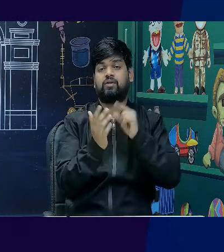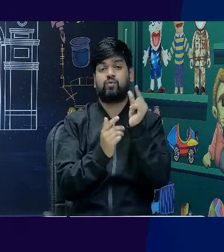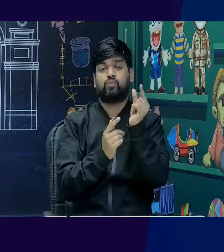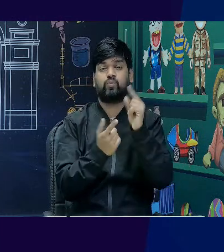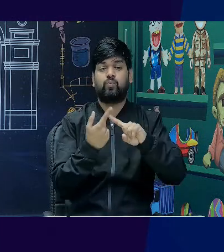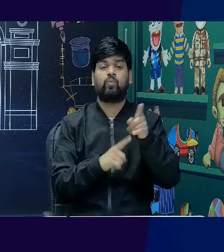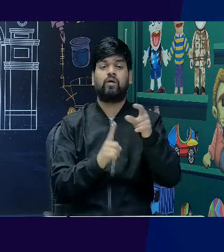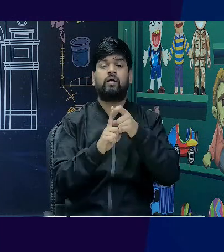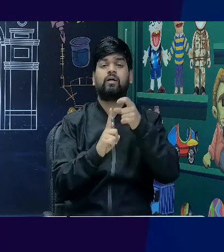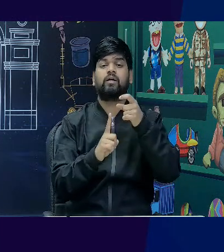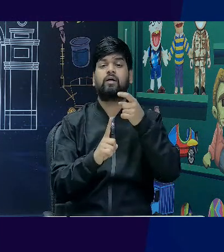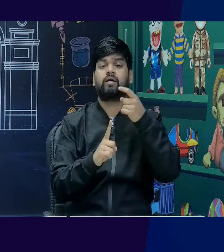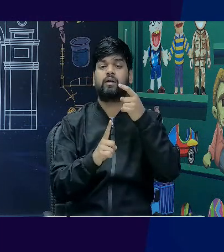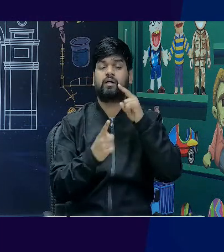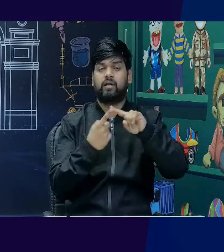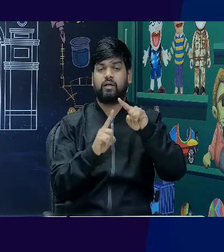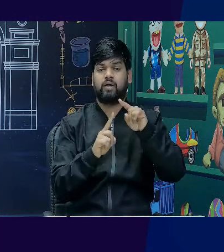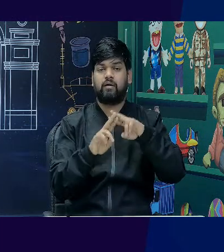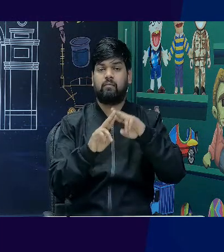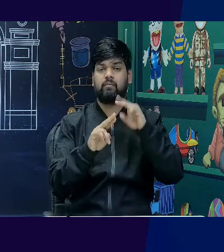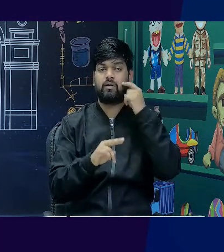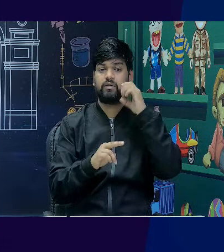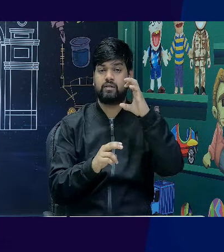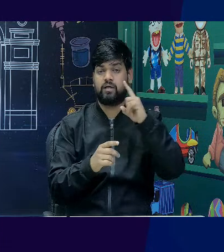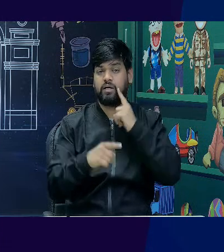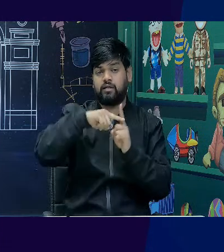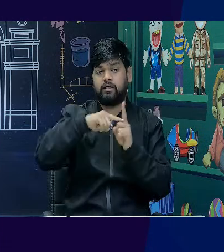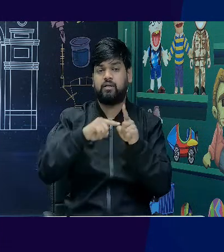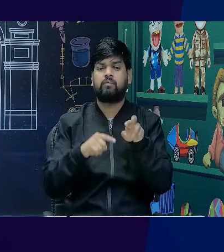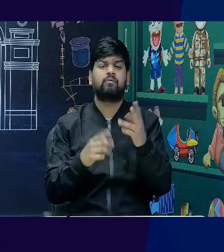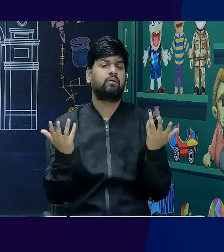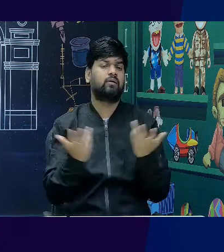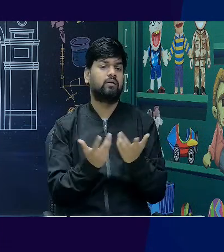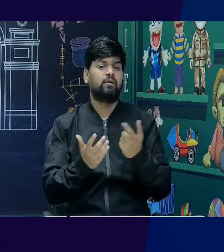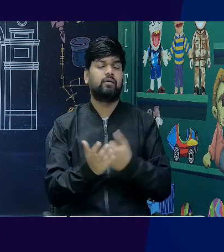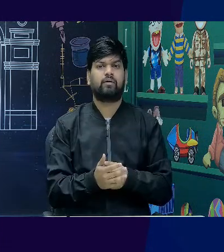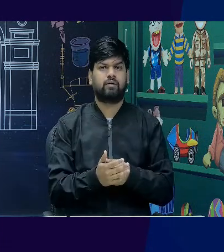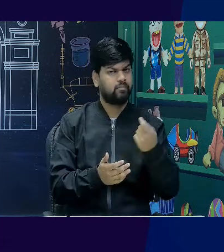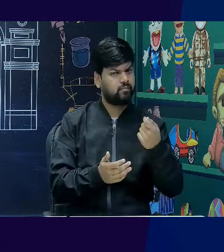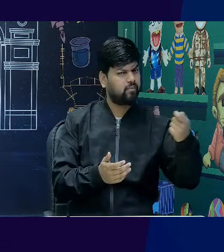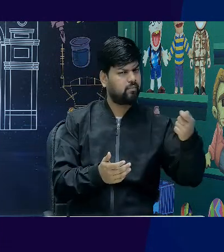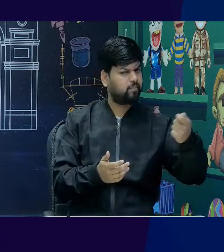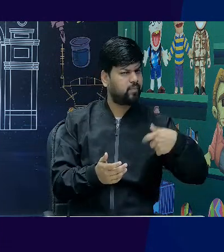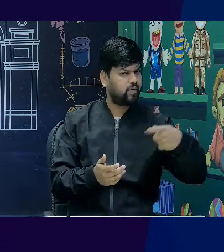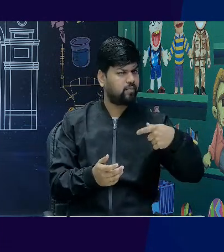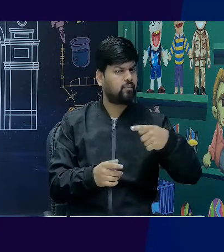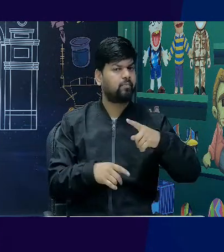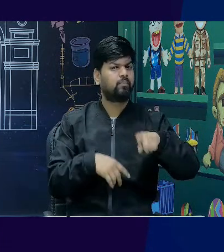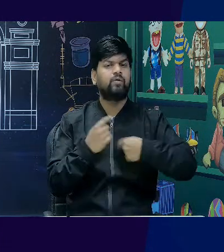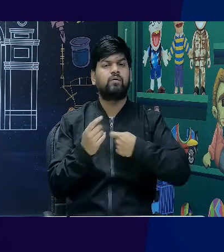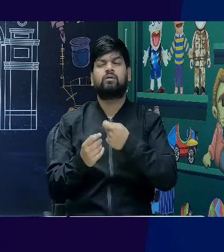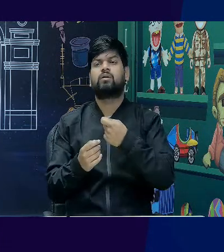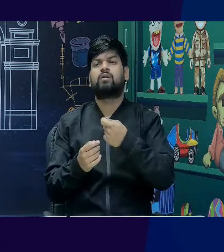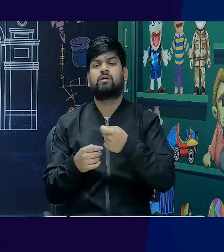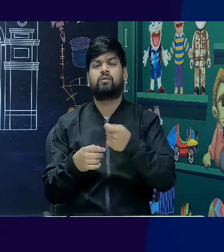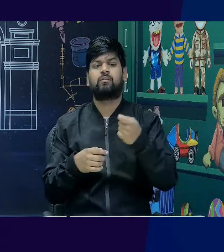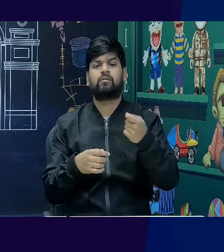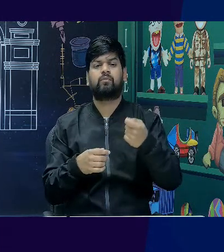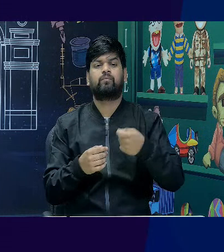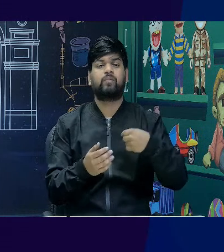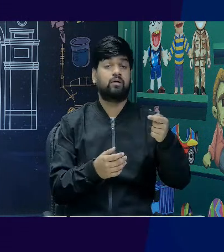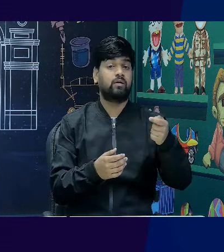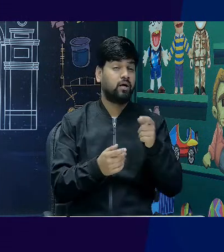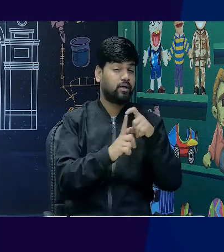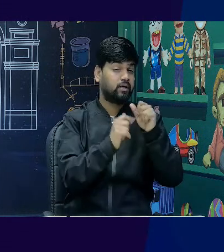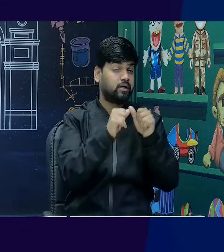we will subtract what we are spending from what we are receiving. On the other hand, fiscal deficit will look at